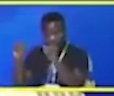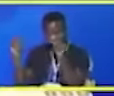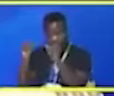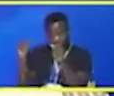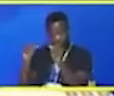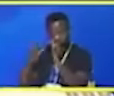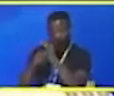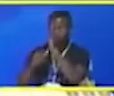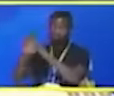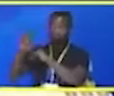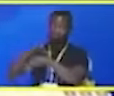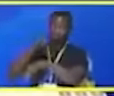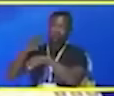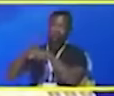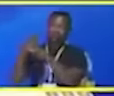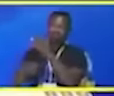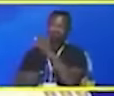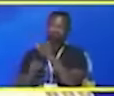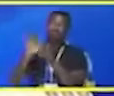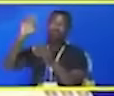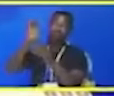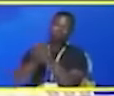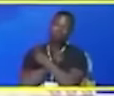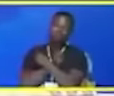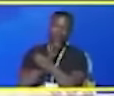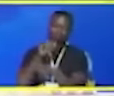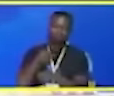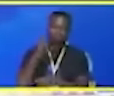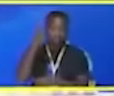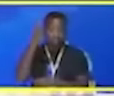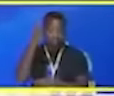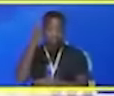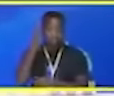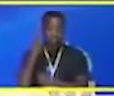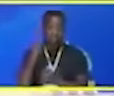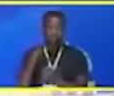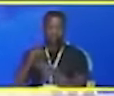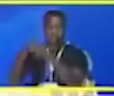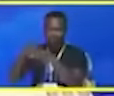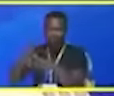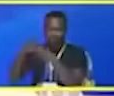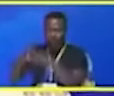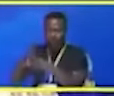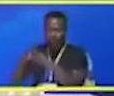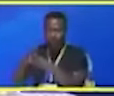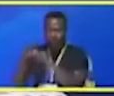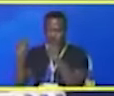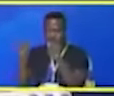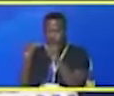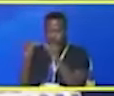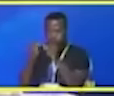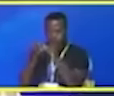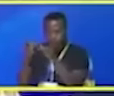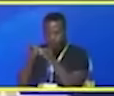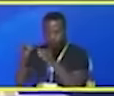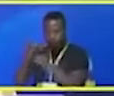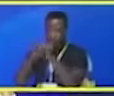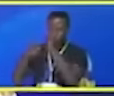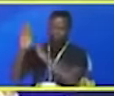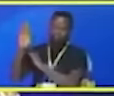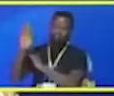of God's nature is his love. Did you hear that? The weightiest description of